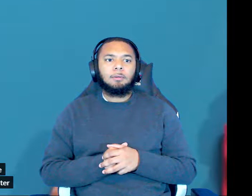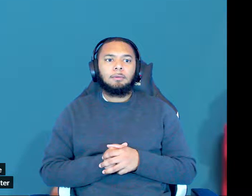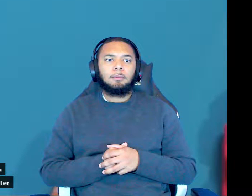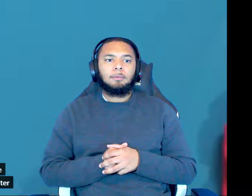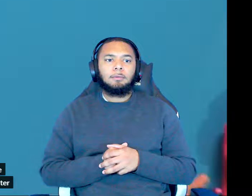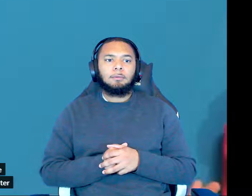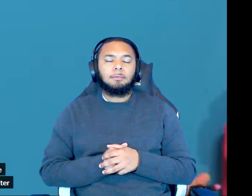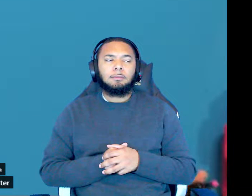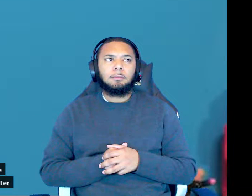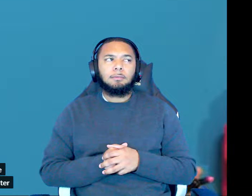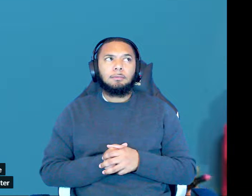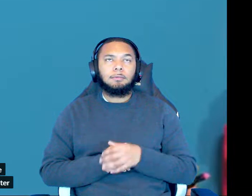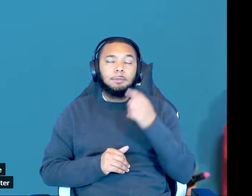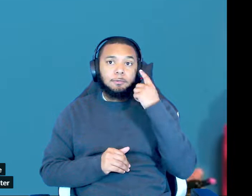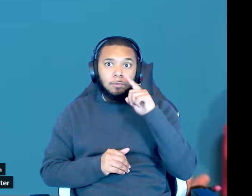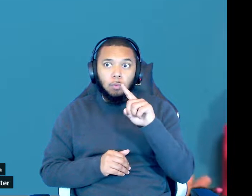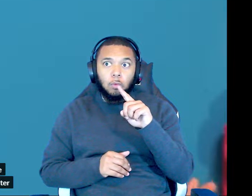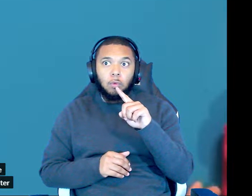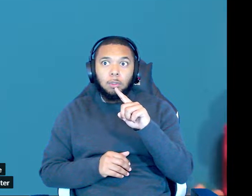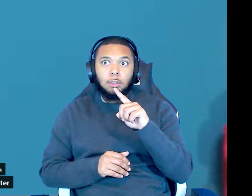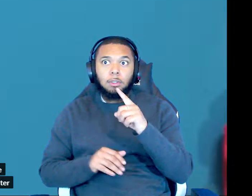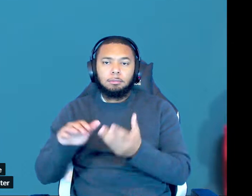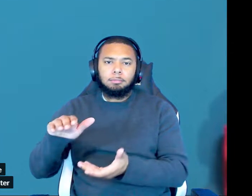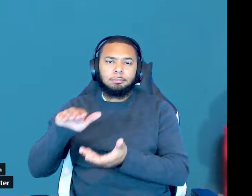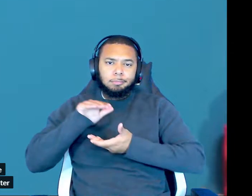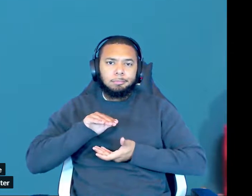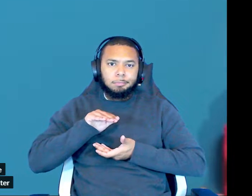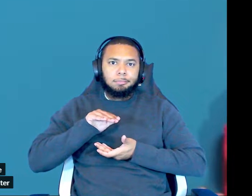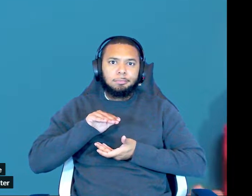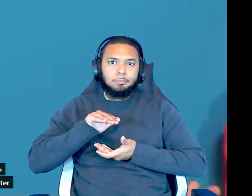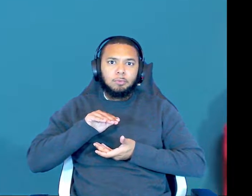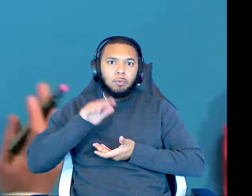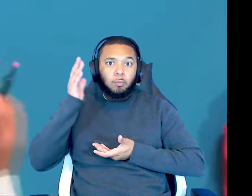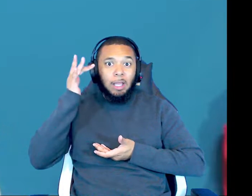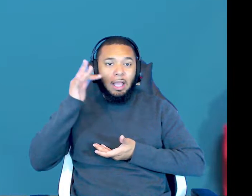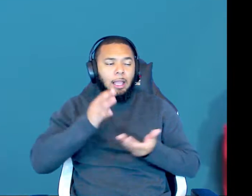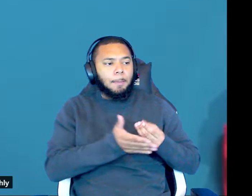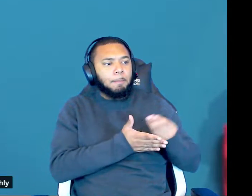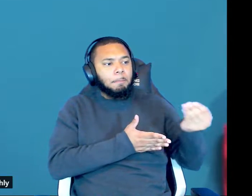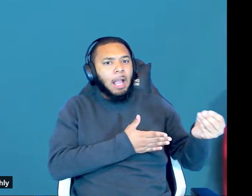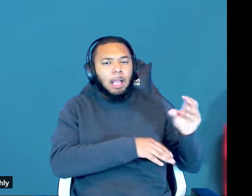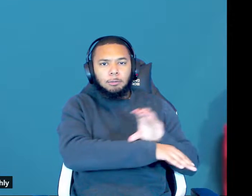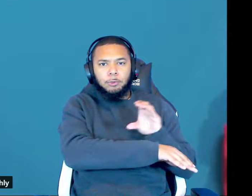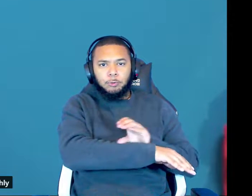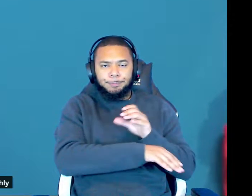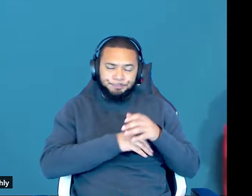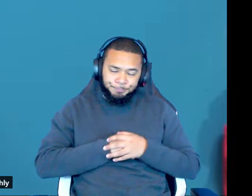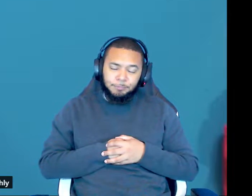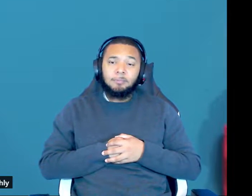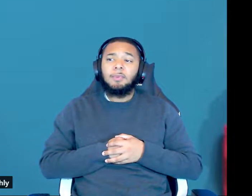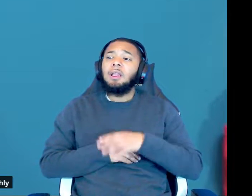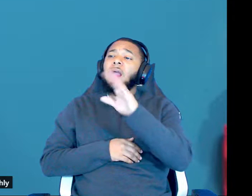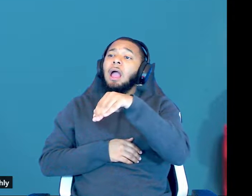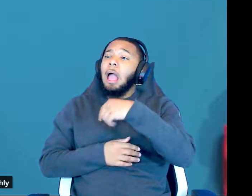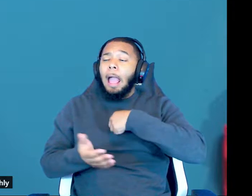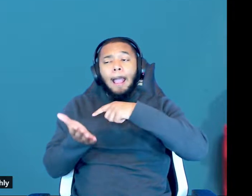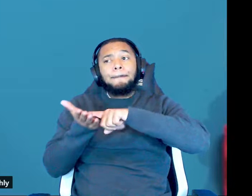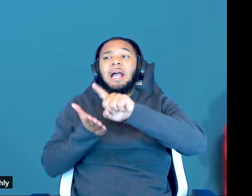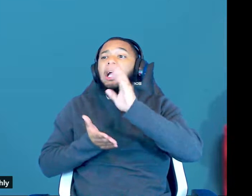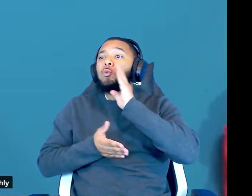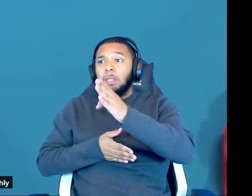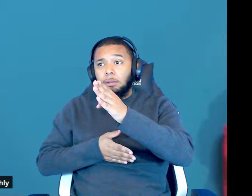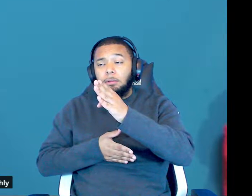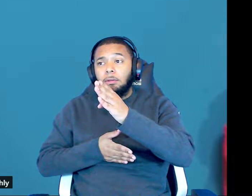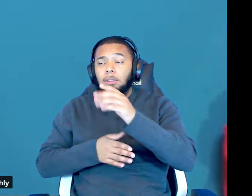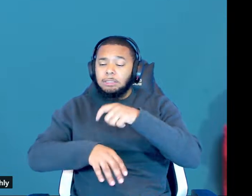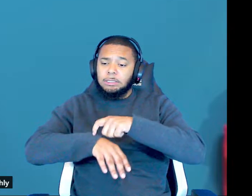for basically they gave you $2,000 to buy this awesome computer. And you said you'll pay it back in 3